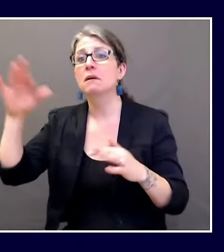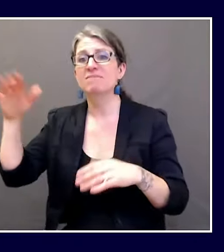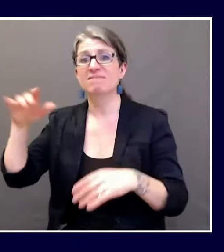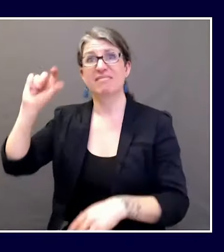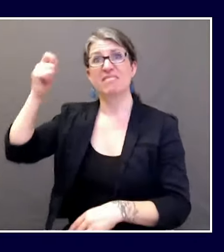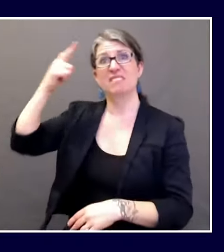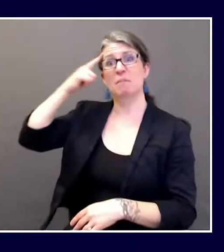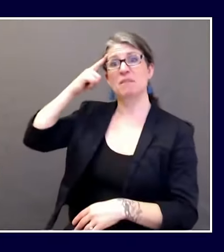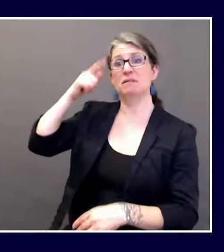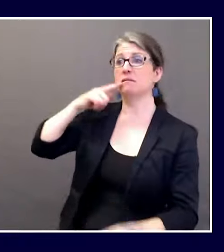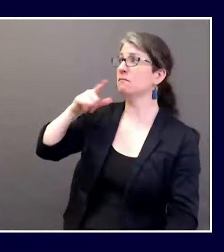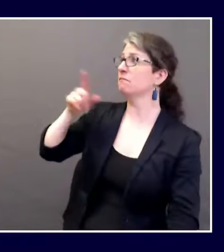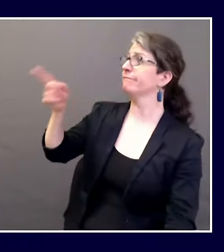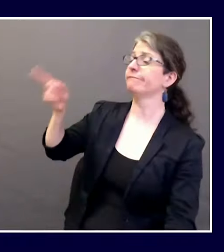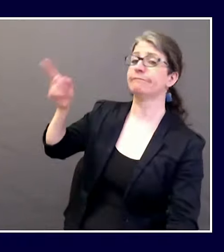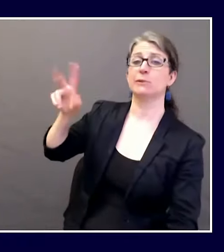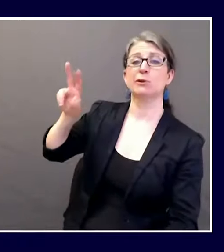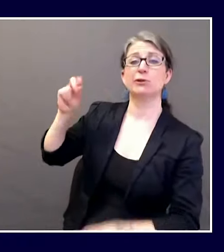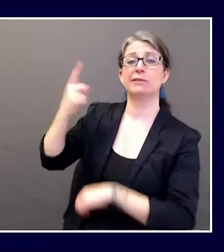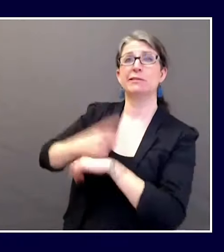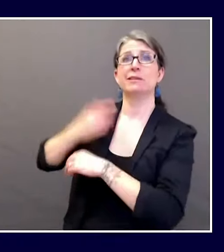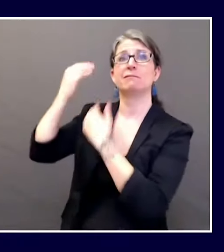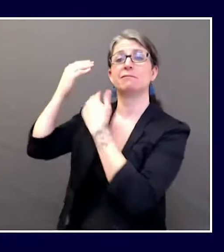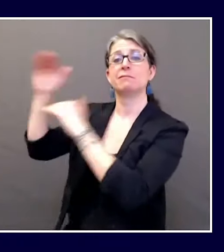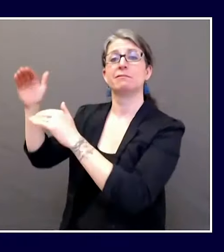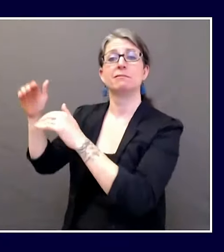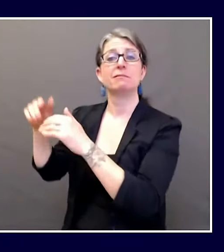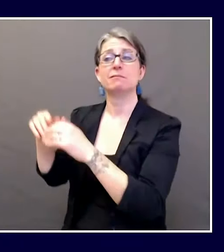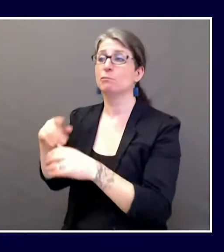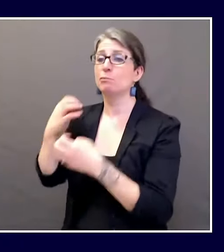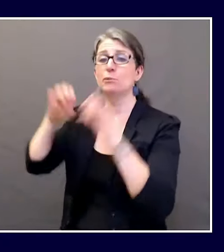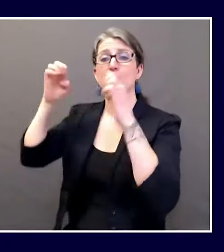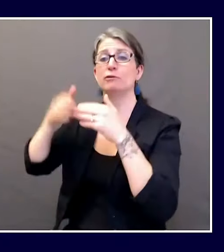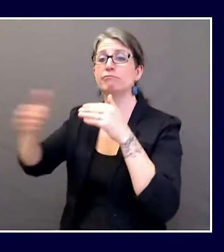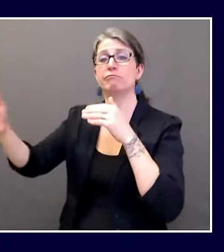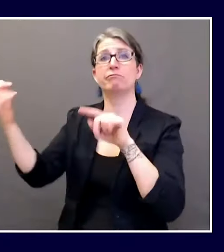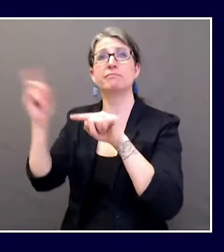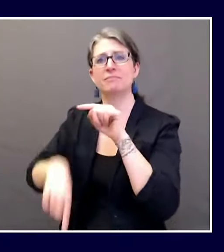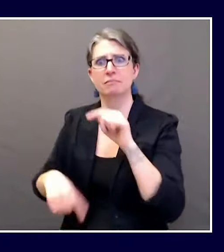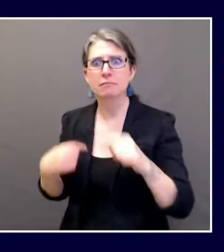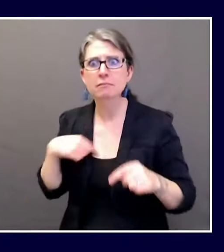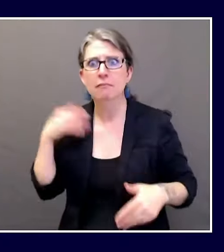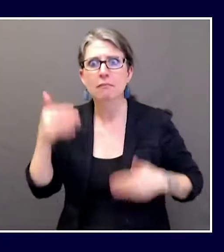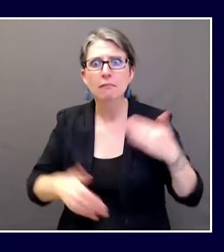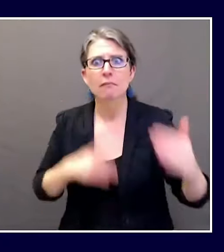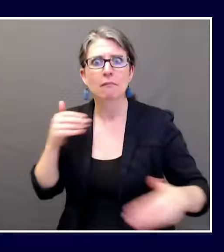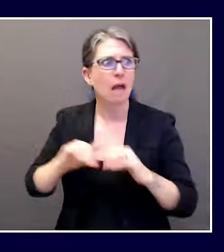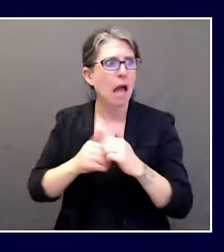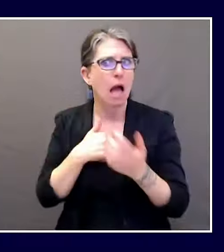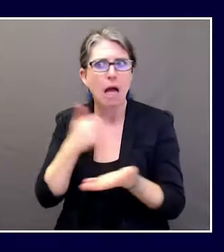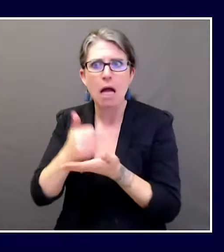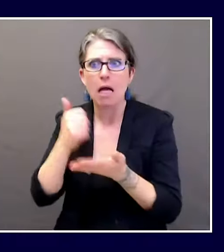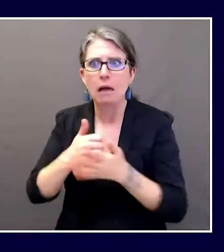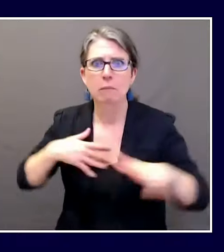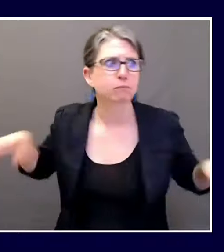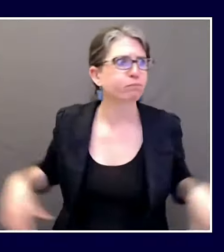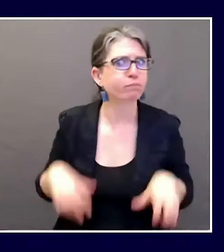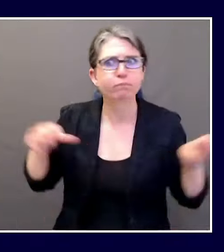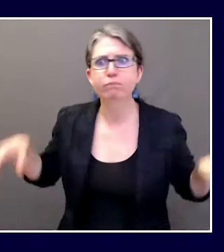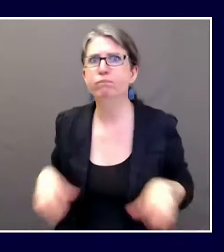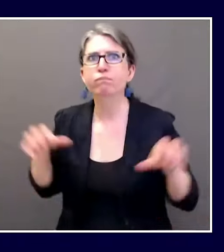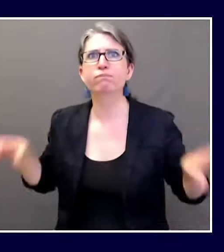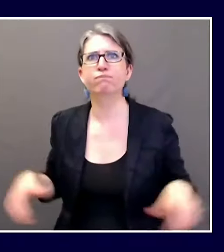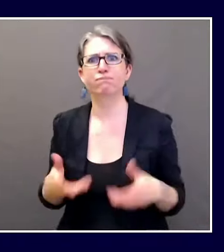access those pools of money that have been made available, that could slow our response down. Now, I'm speaking in hypothetical terms without knowing exactly